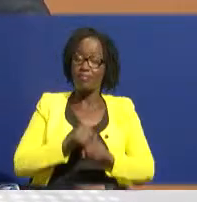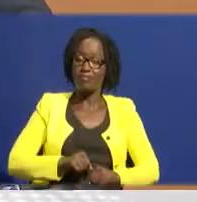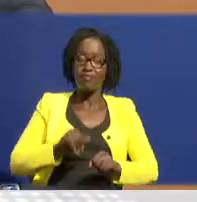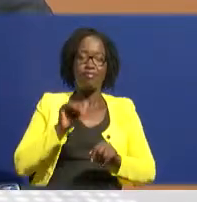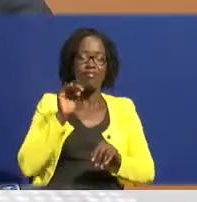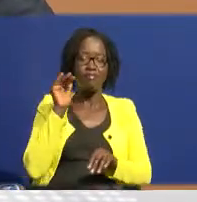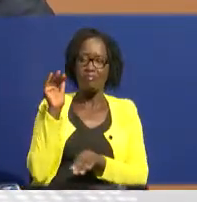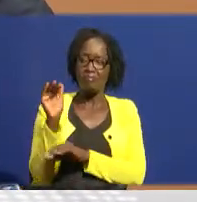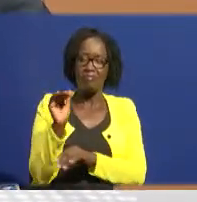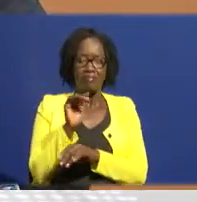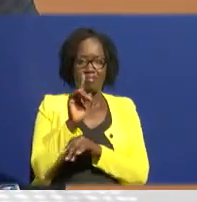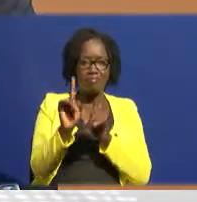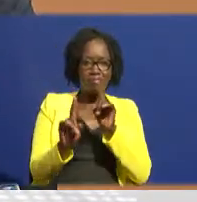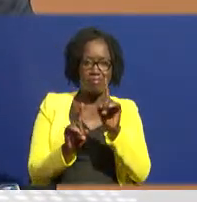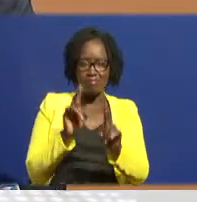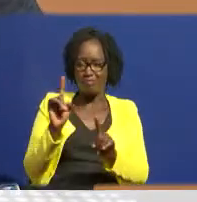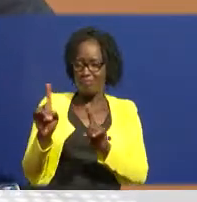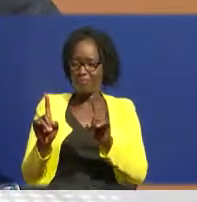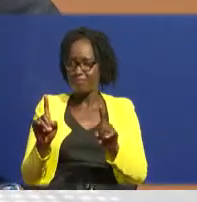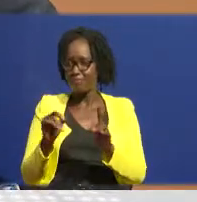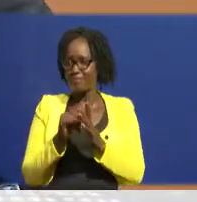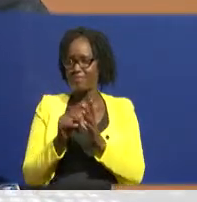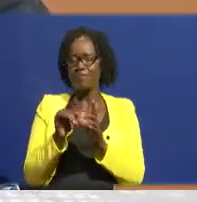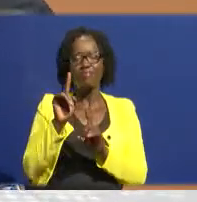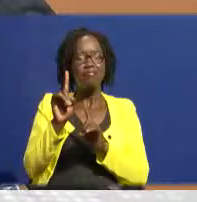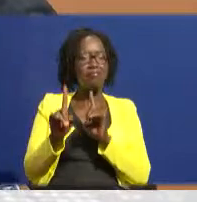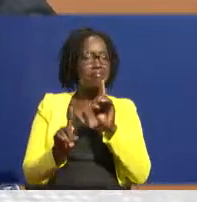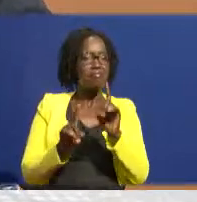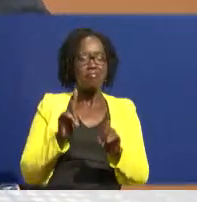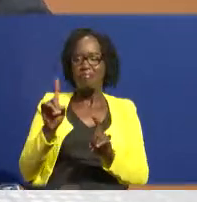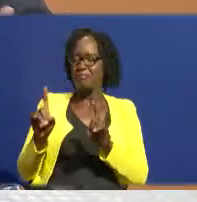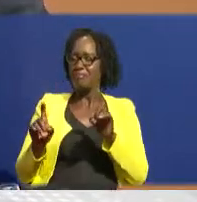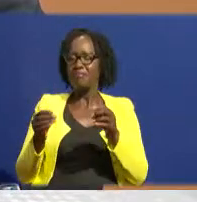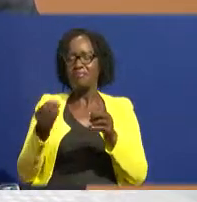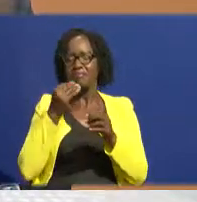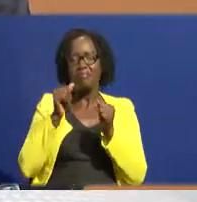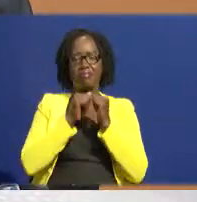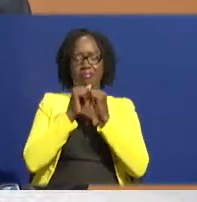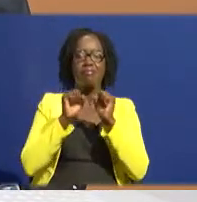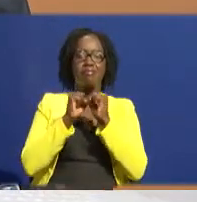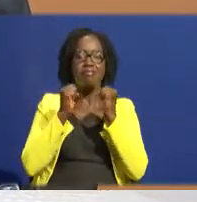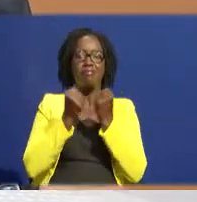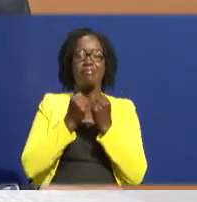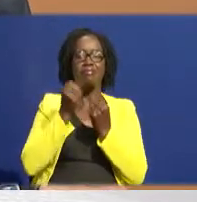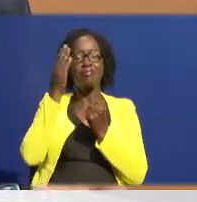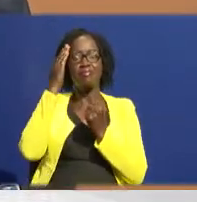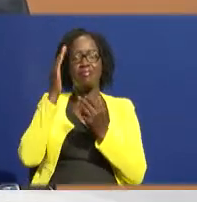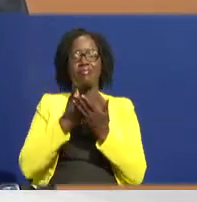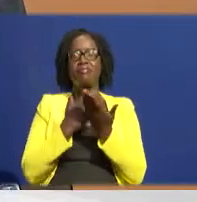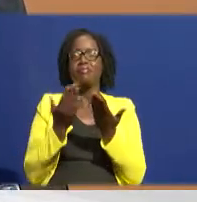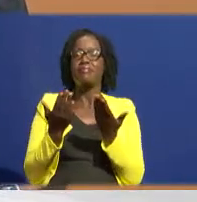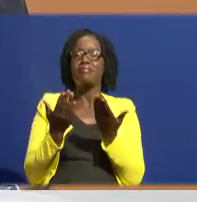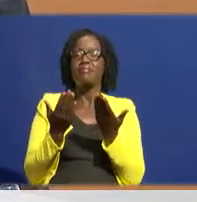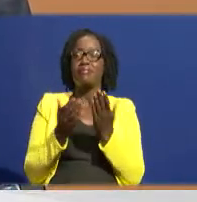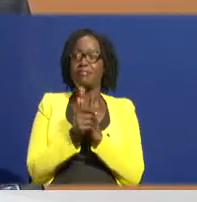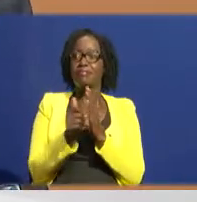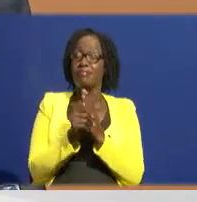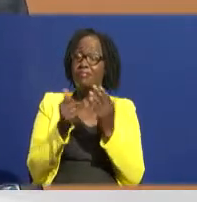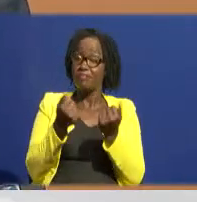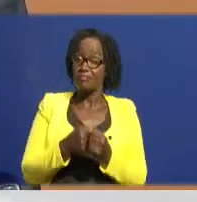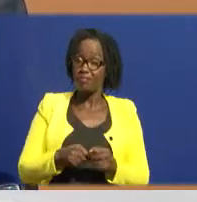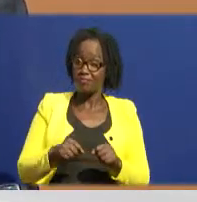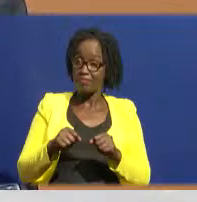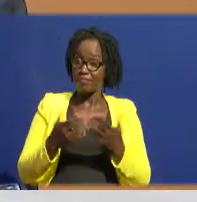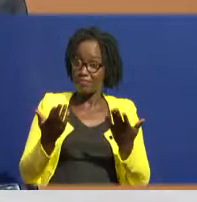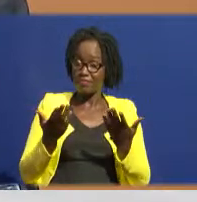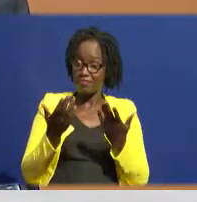ask questions that night. It is just to ask questions, eat together, socialize, and get to know some of the tips on how they are able to